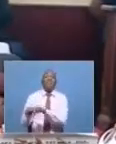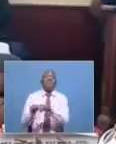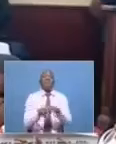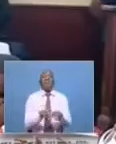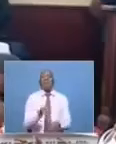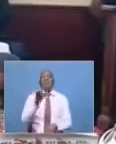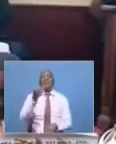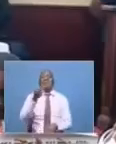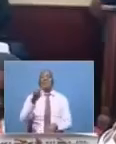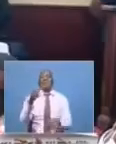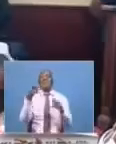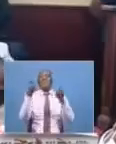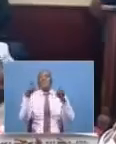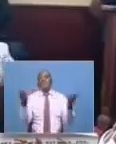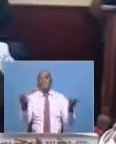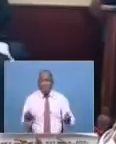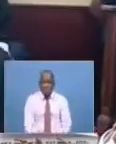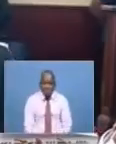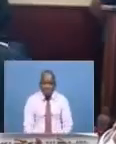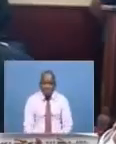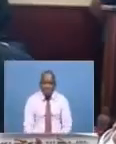case,